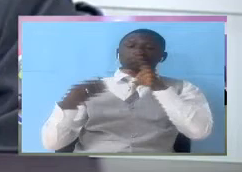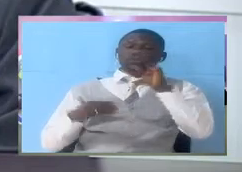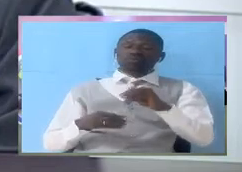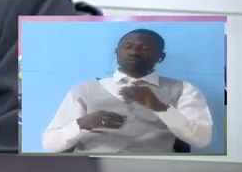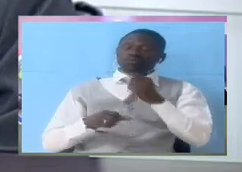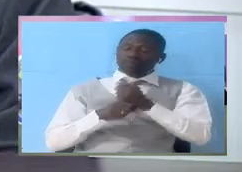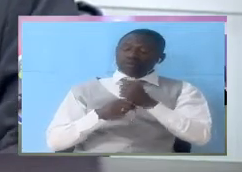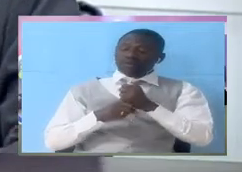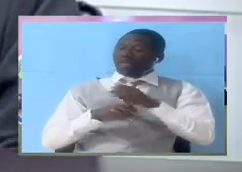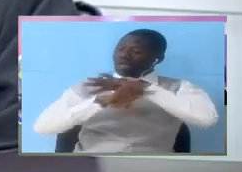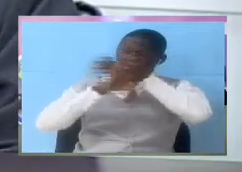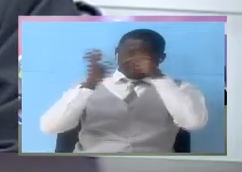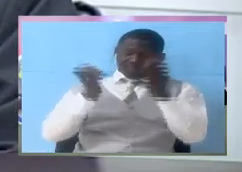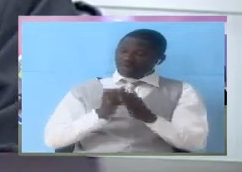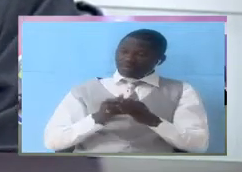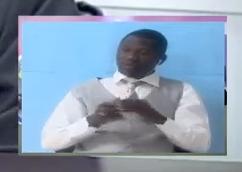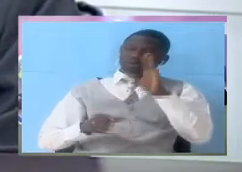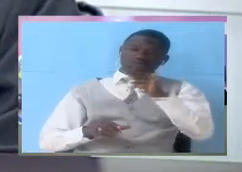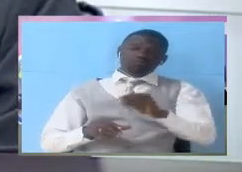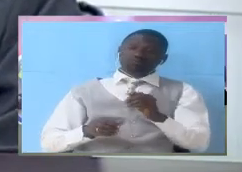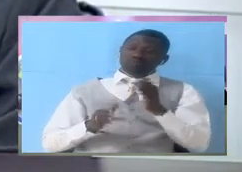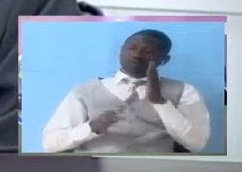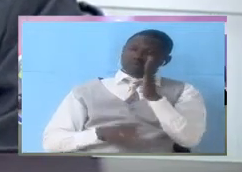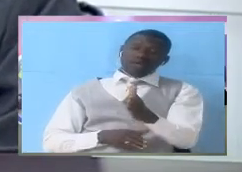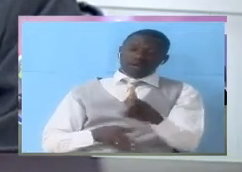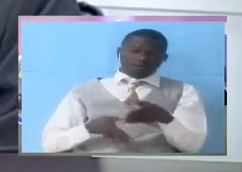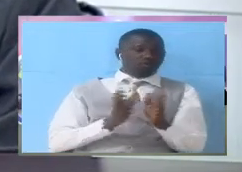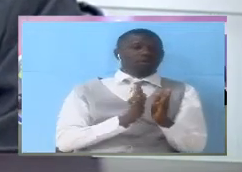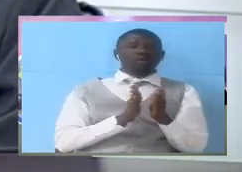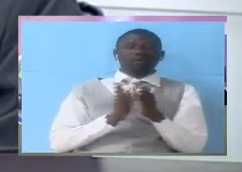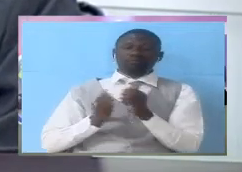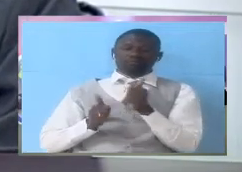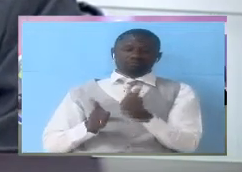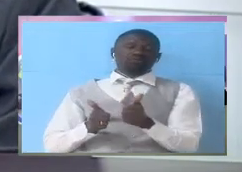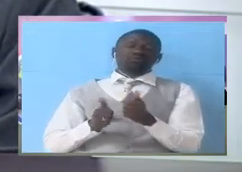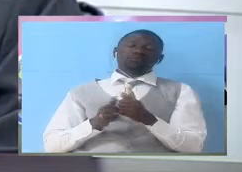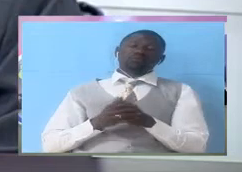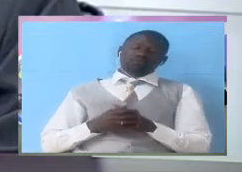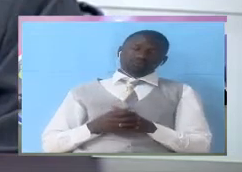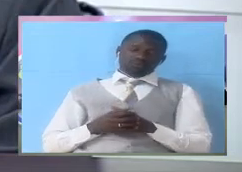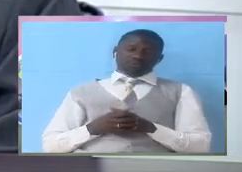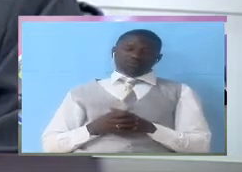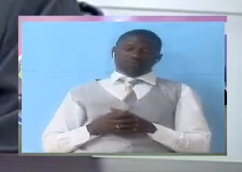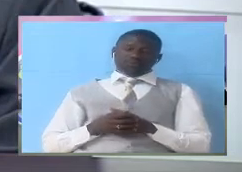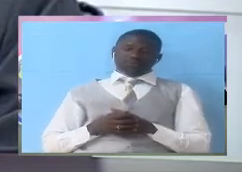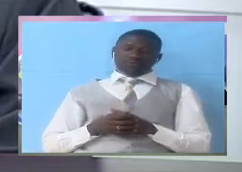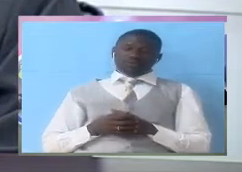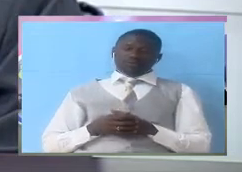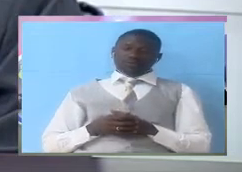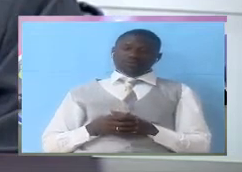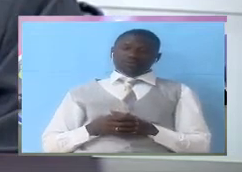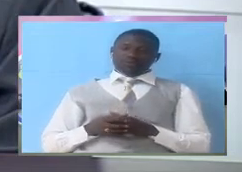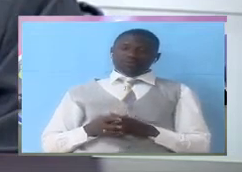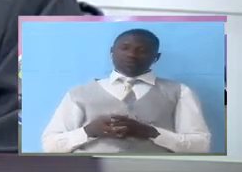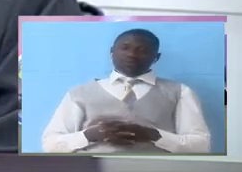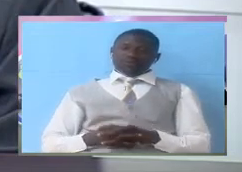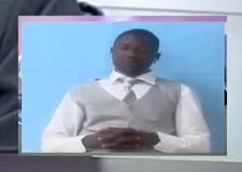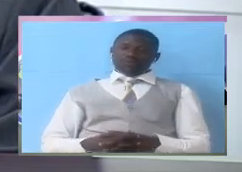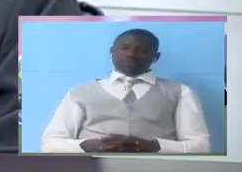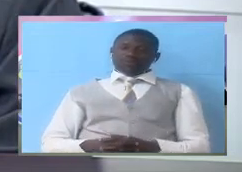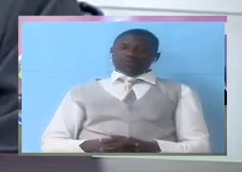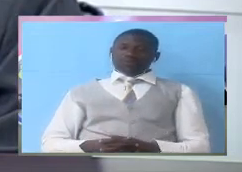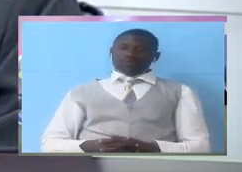ni mom la rango di ki nga xamne ni moy borom keur buntu liggey kay bobu te wara nek chairman bi nga xamne ni